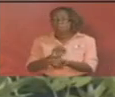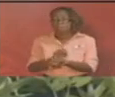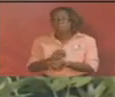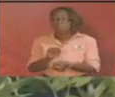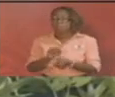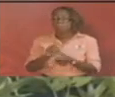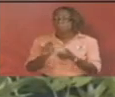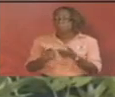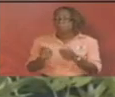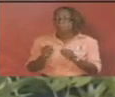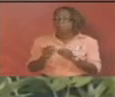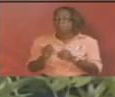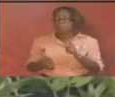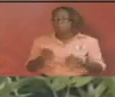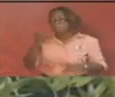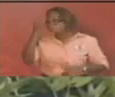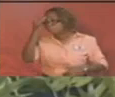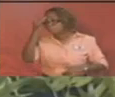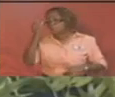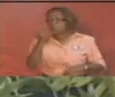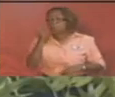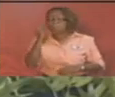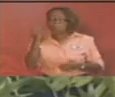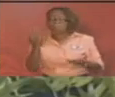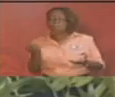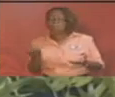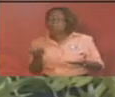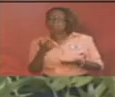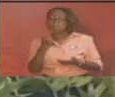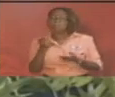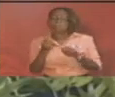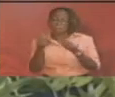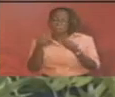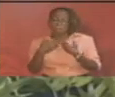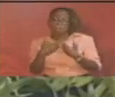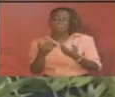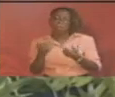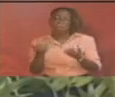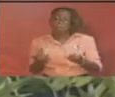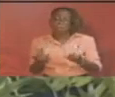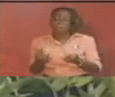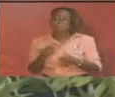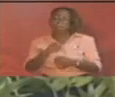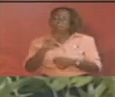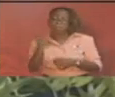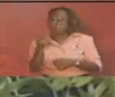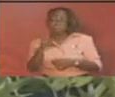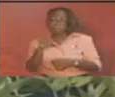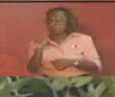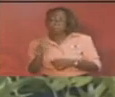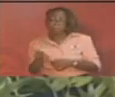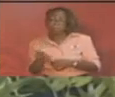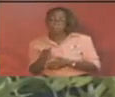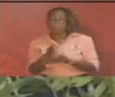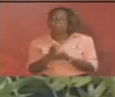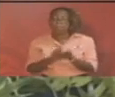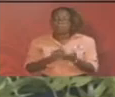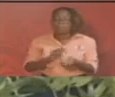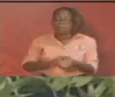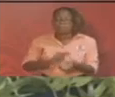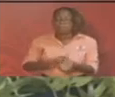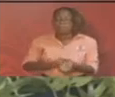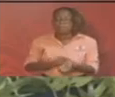some nurses at the SWRHE are not covered under the insurance to actually ride in the ambulances. Can you say if this is true and